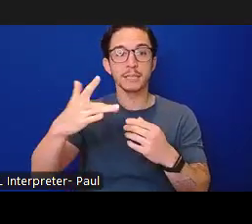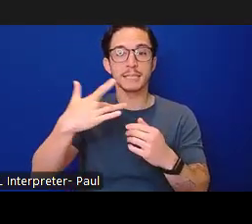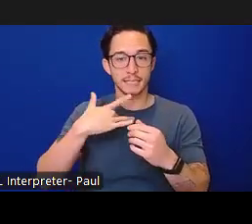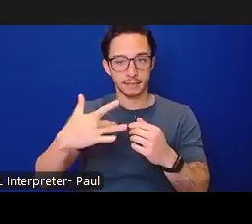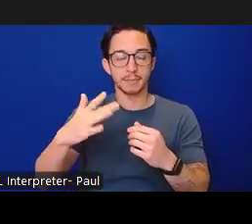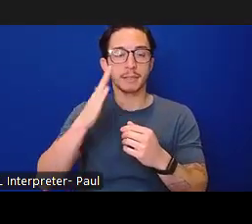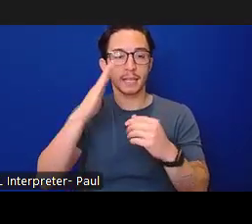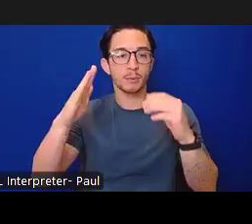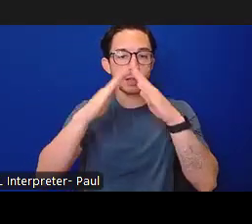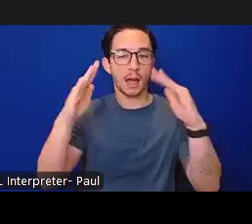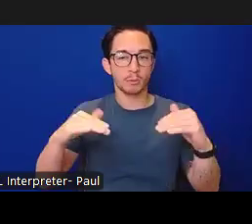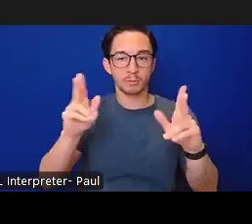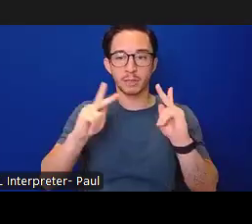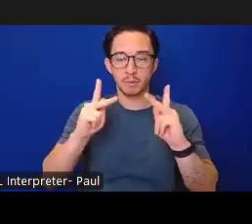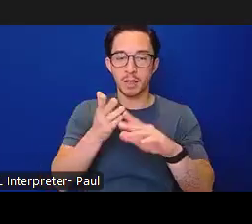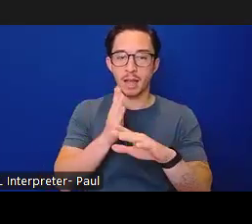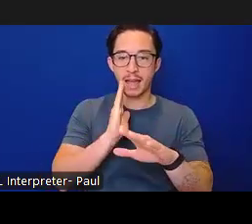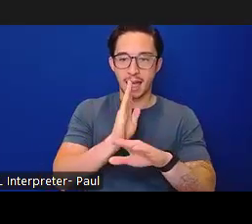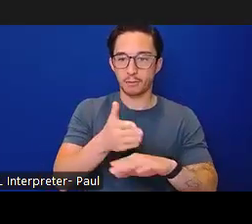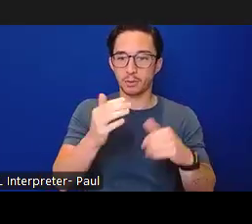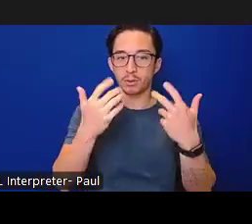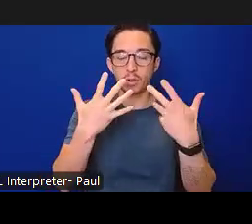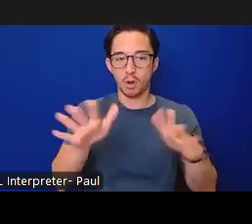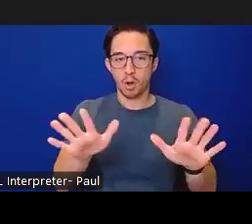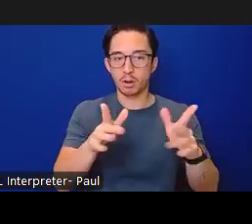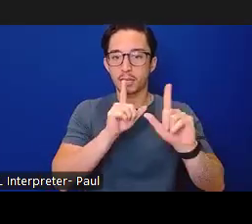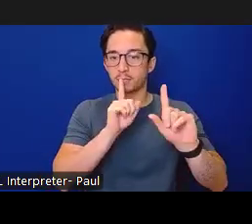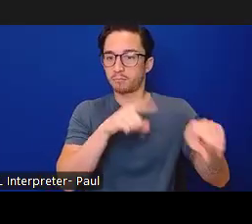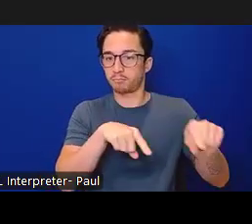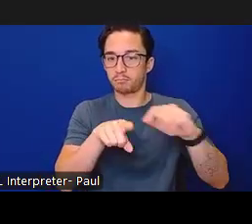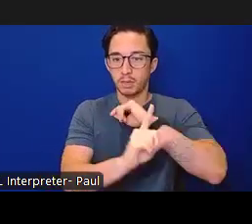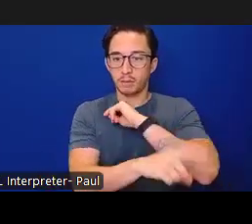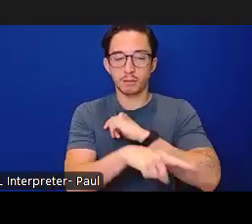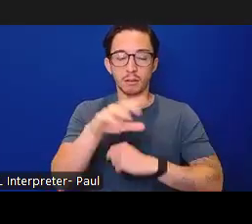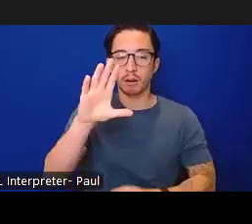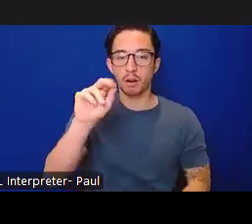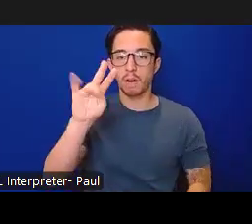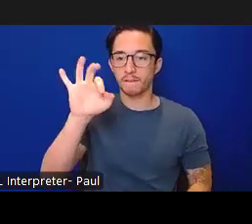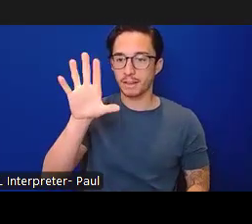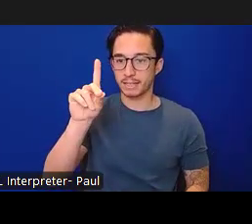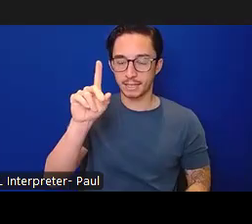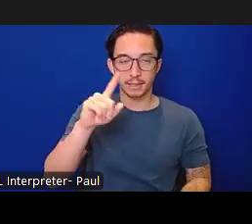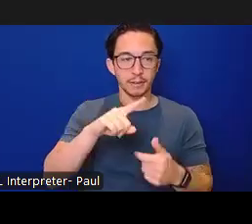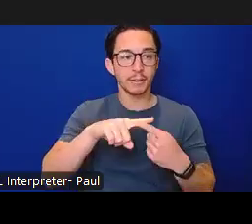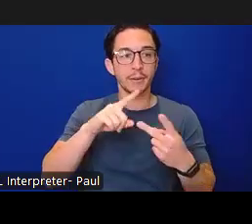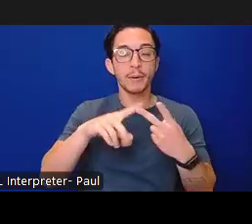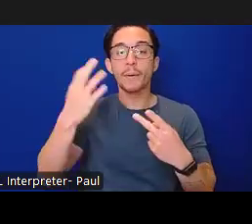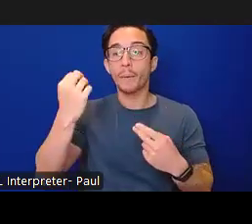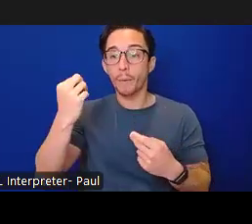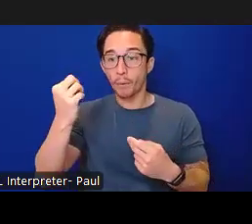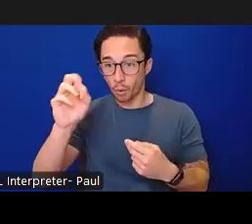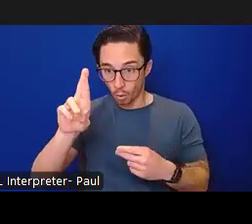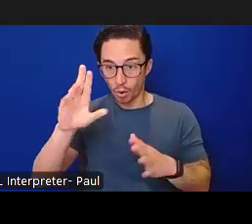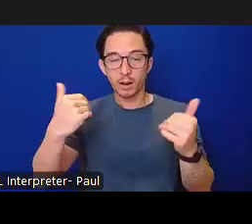people after they either been convicted or they have a sentence of a year or